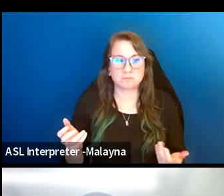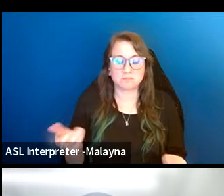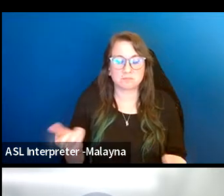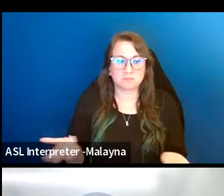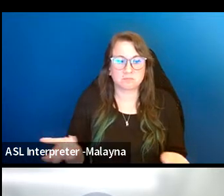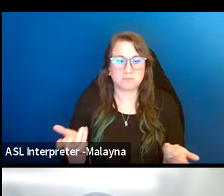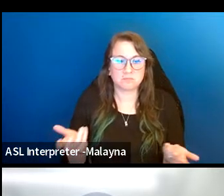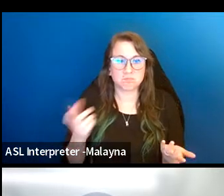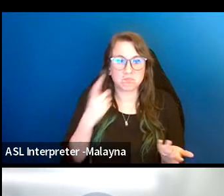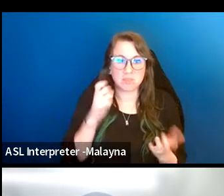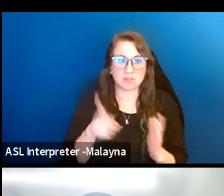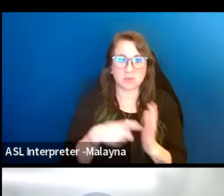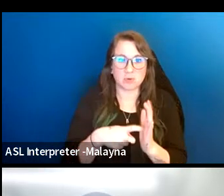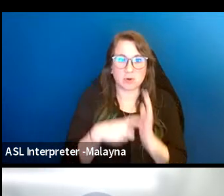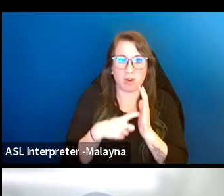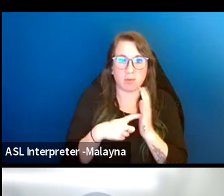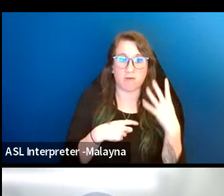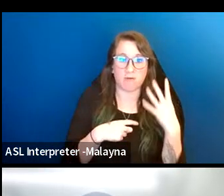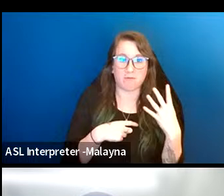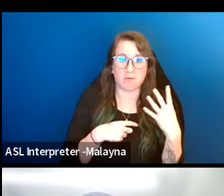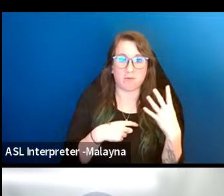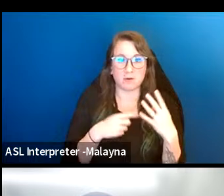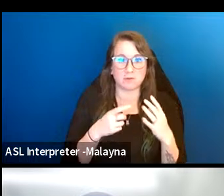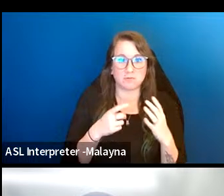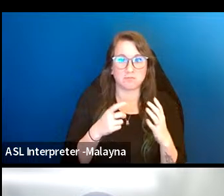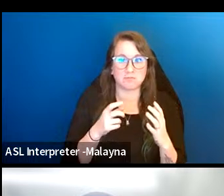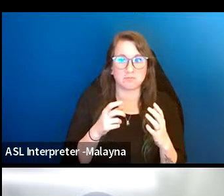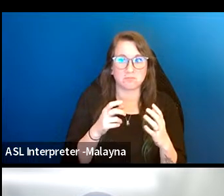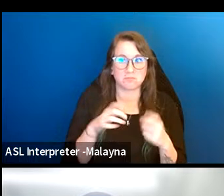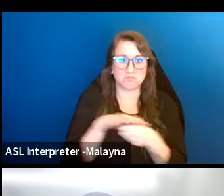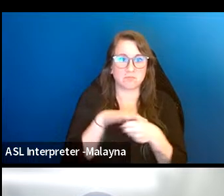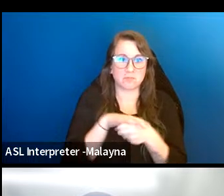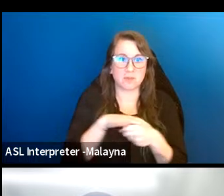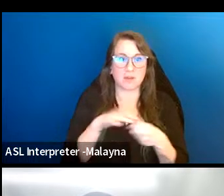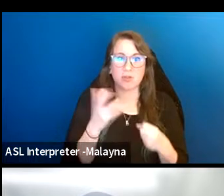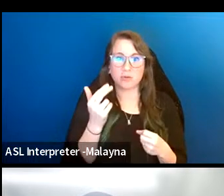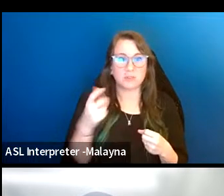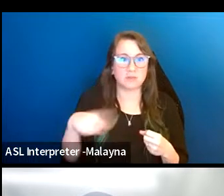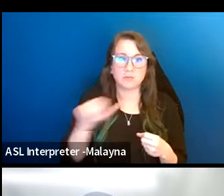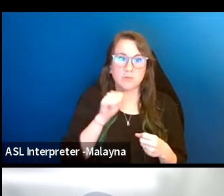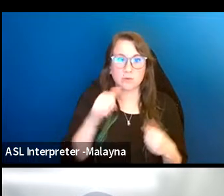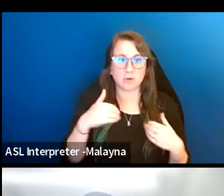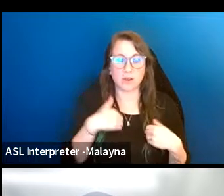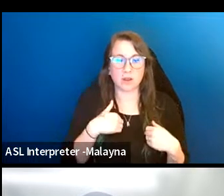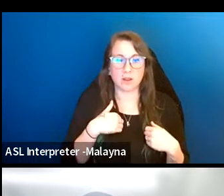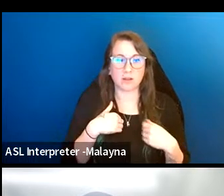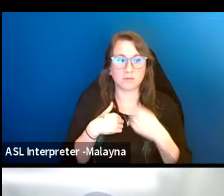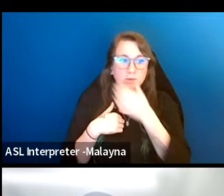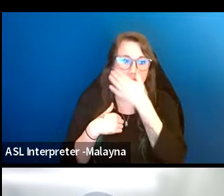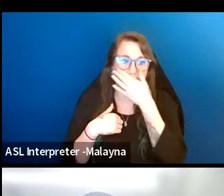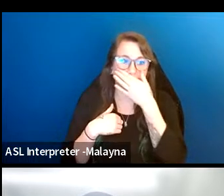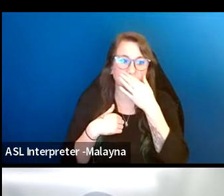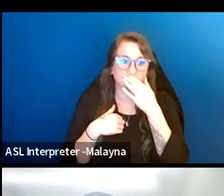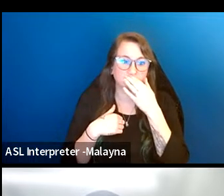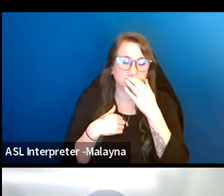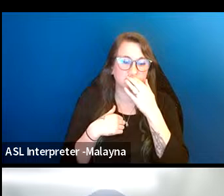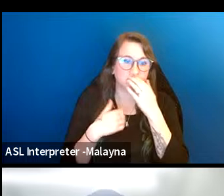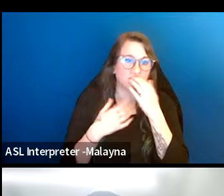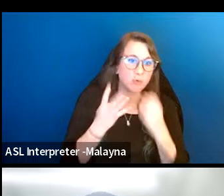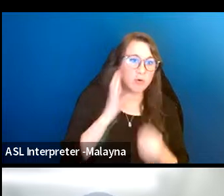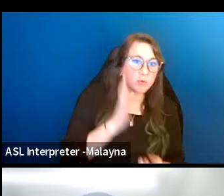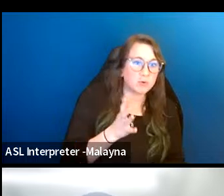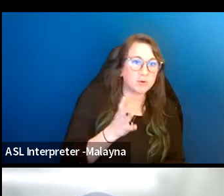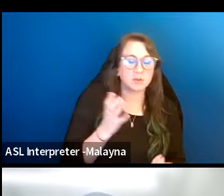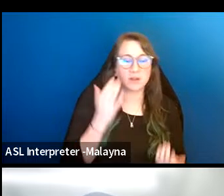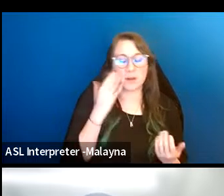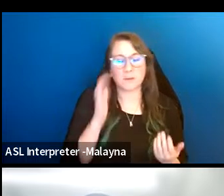there's a requirement of 4 spaces because 13 of those units aren't going to have parking and 4 would. I don't know. It